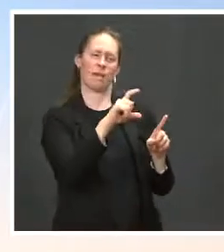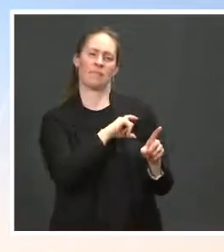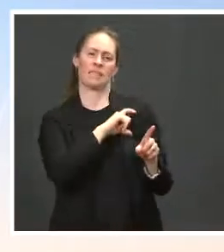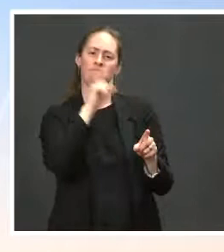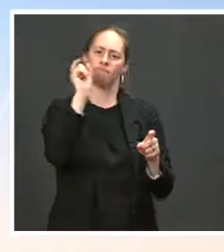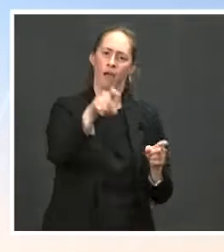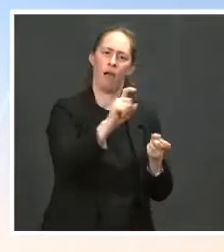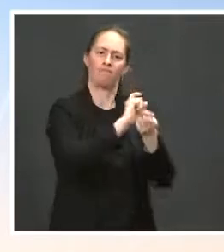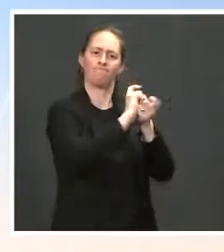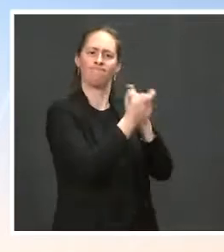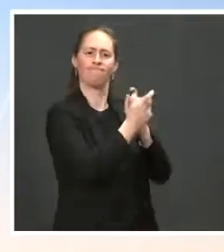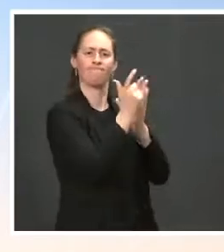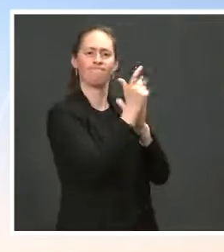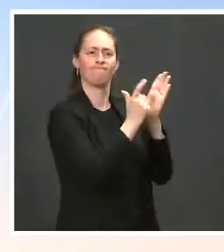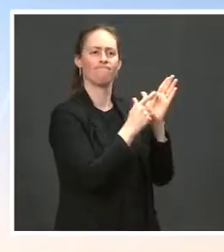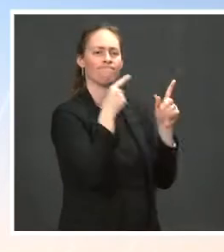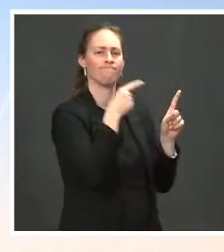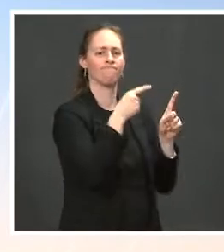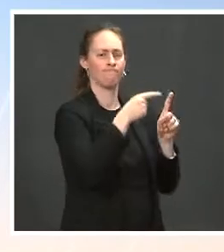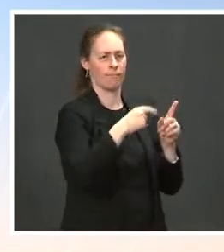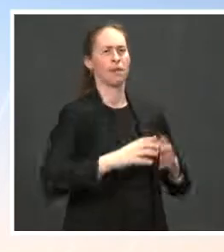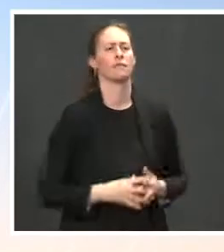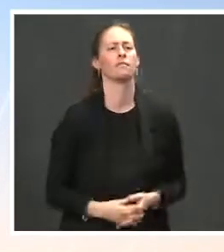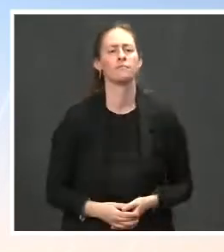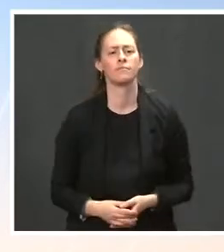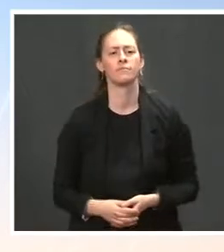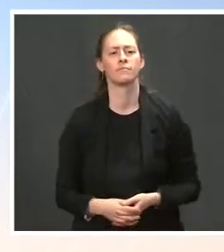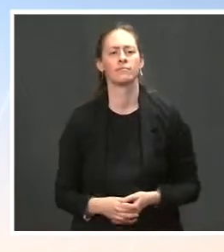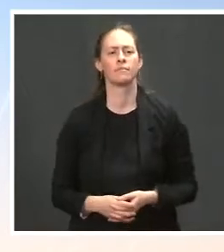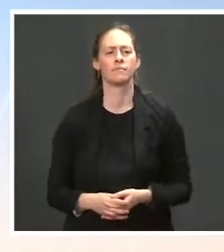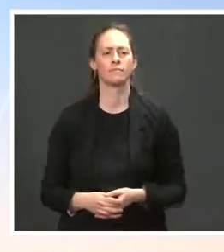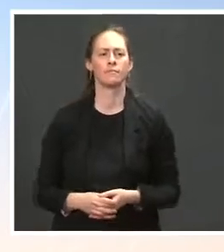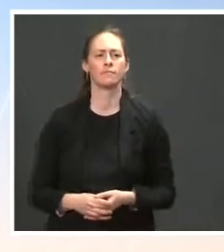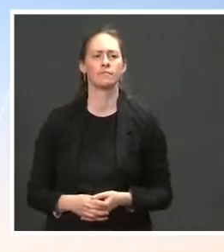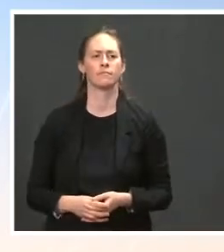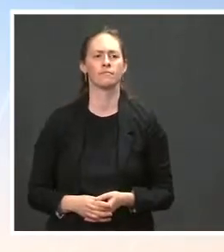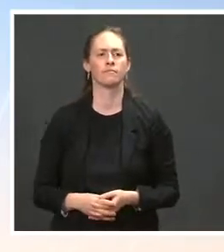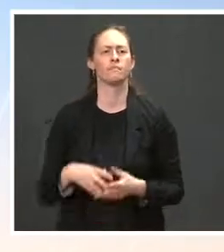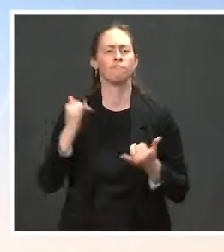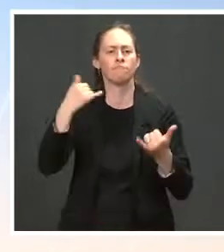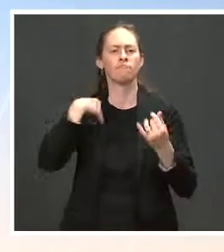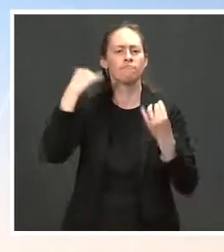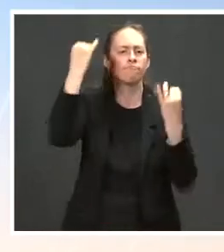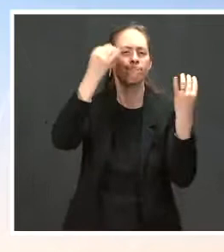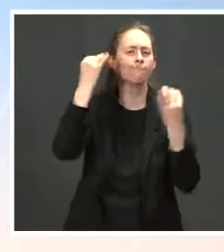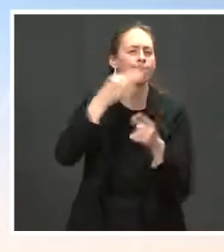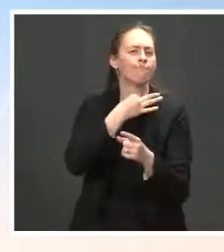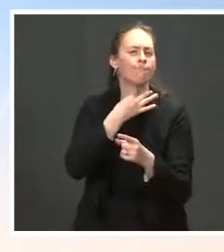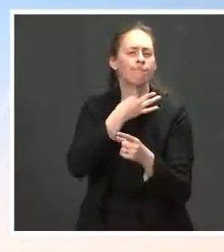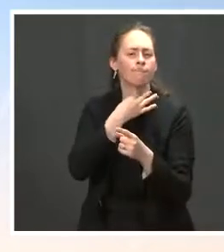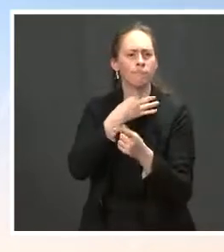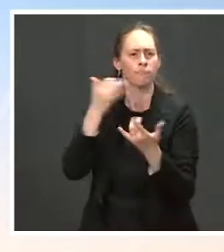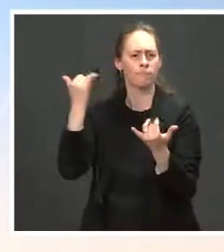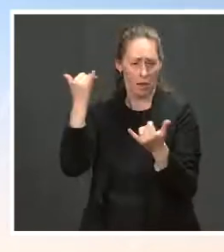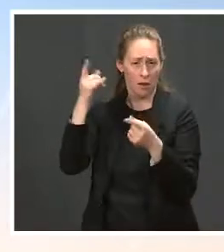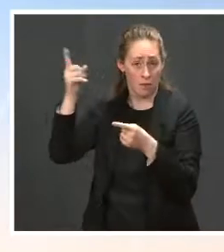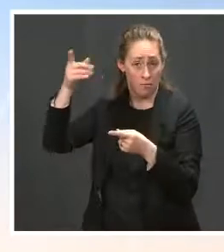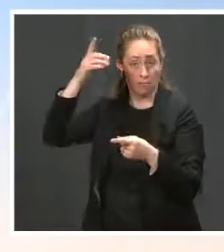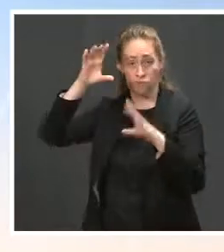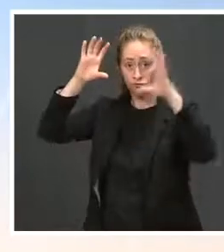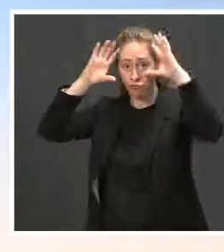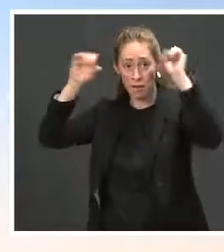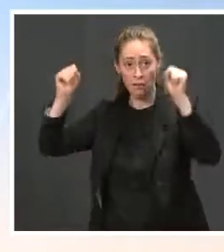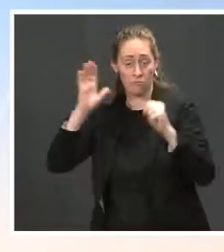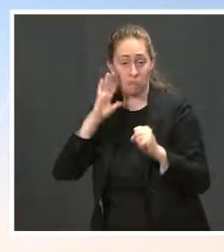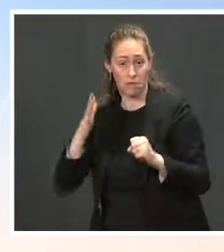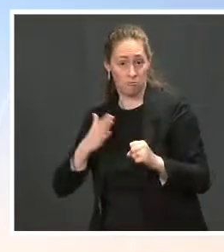sticking points is that qualified immunity provision. Is the president willing to compromise on qualified immunity? Would he